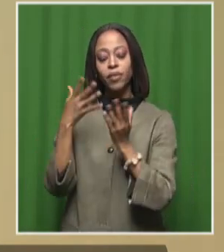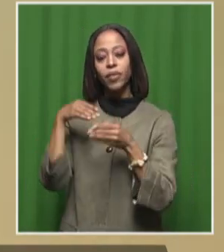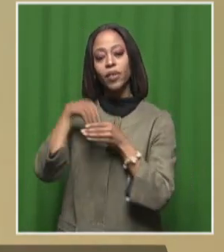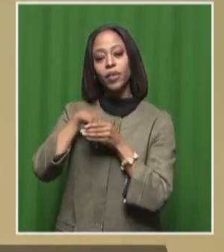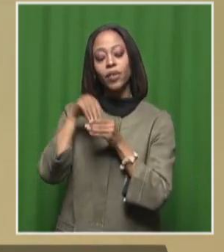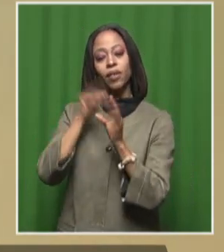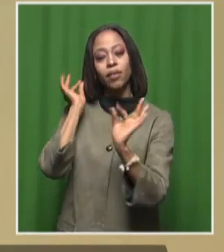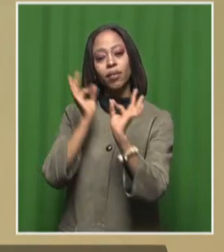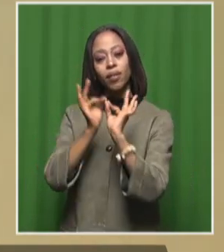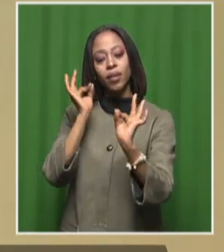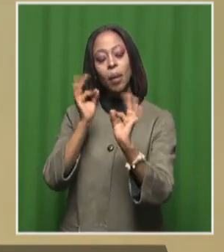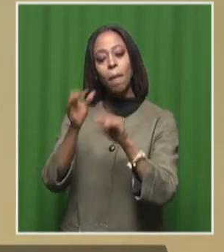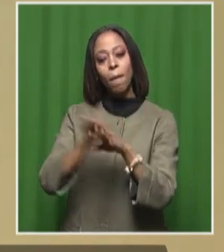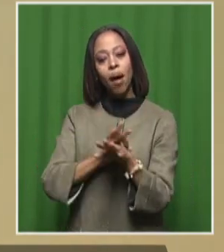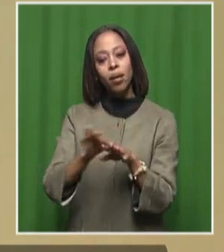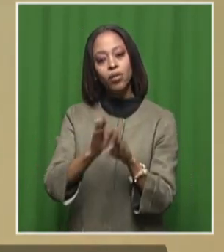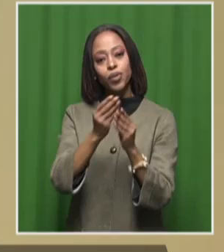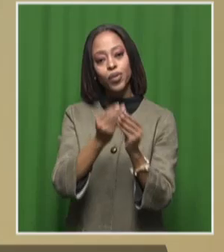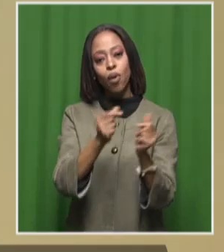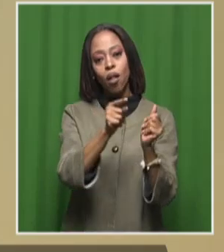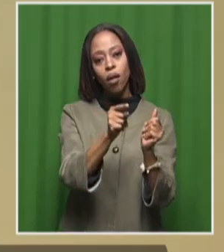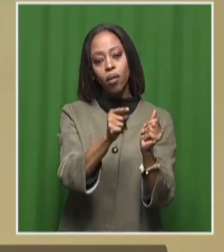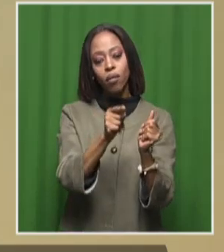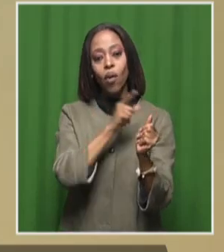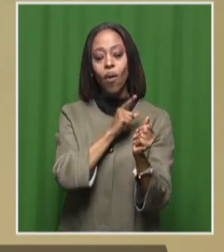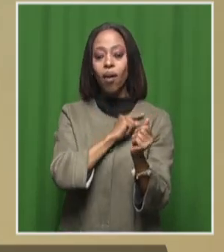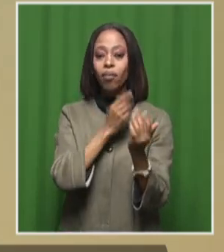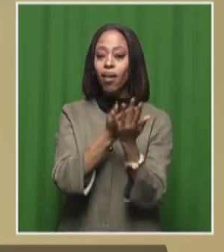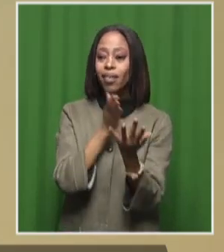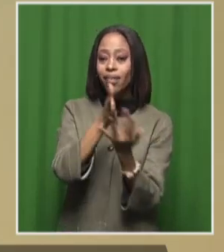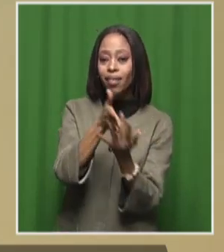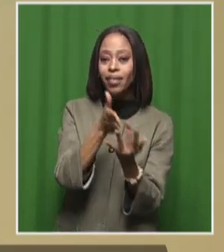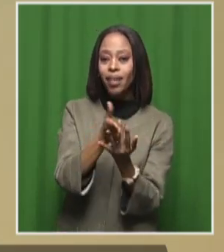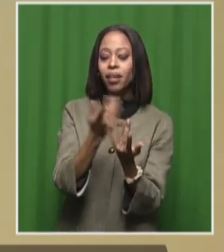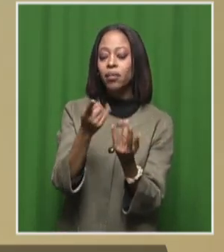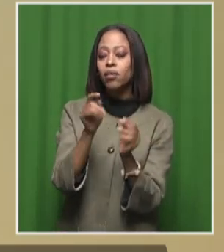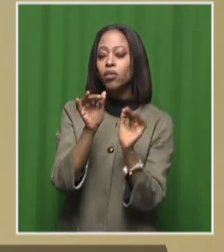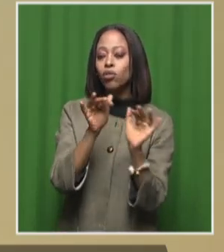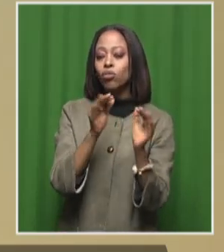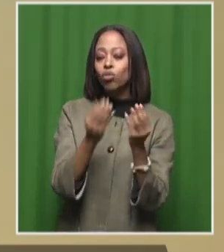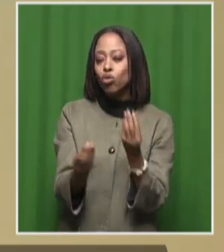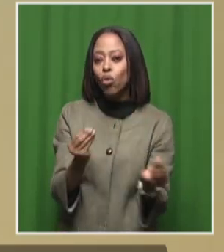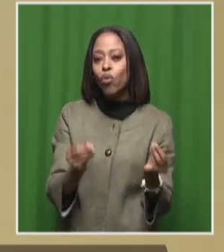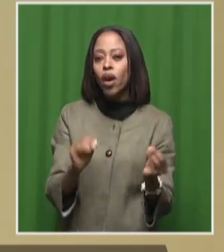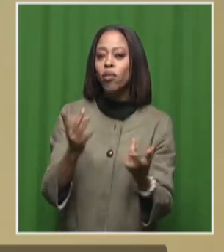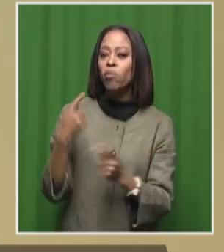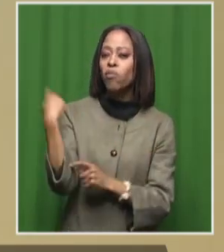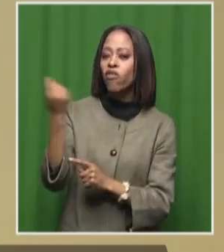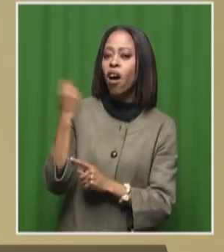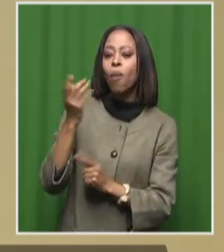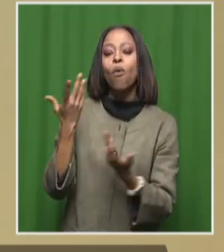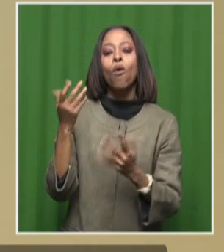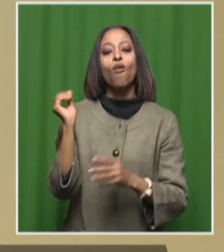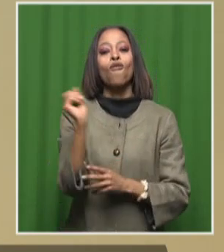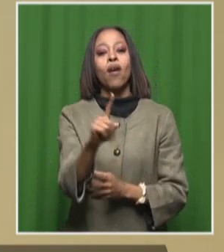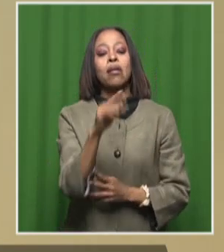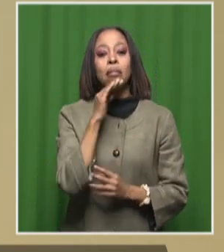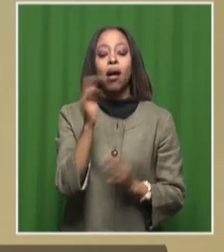context-specific interventions to be able to reach these hard-to-reach children. This means there are proper